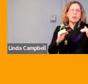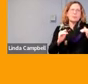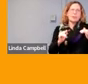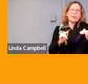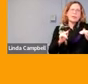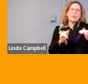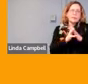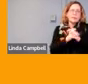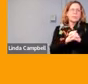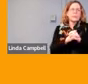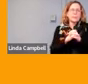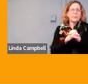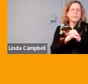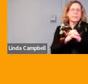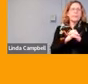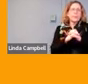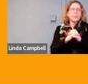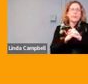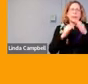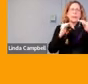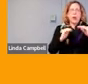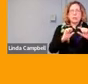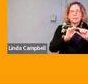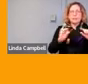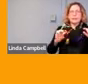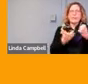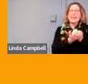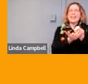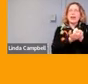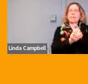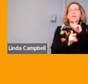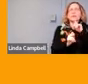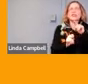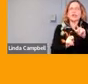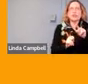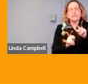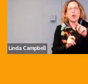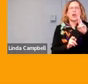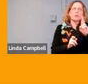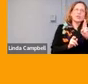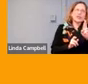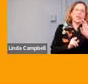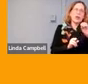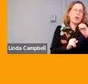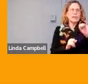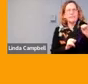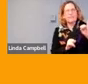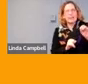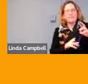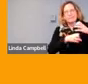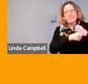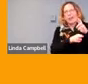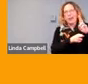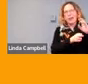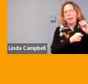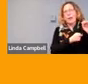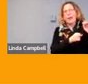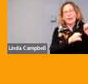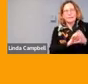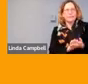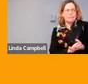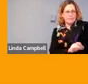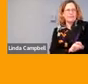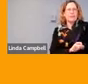be import and exporters. And then at the bottom, we look at our economic return or return